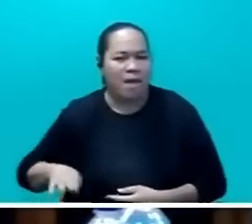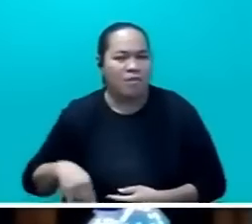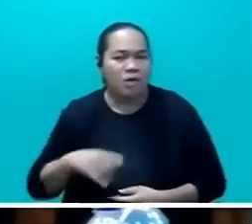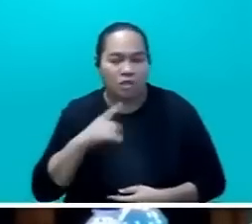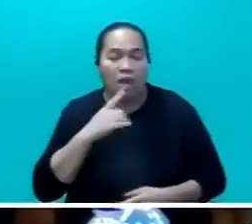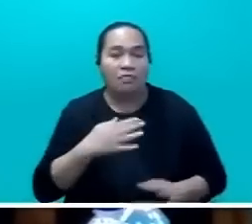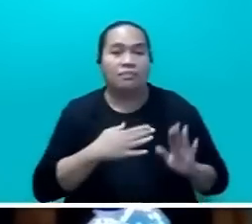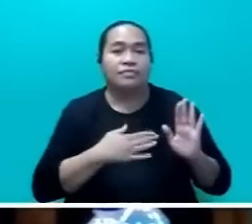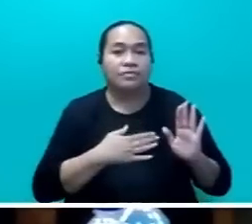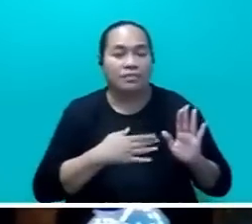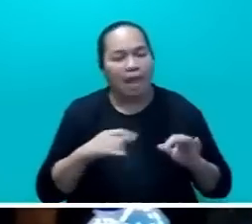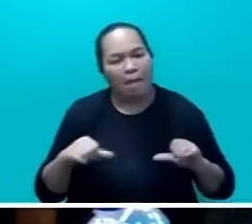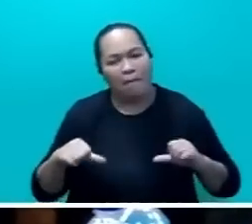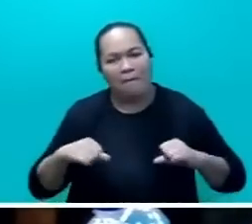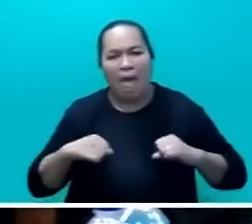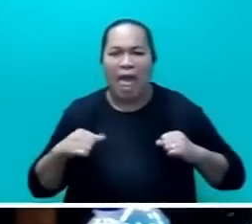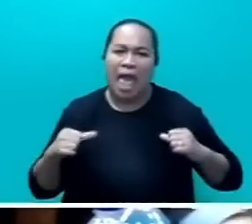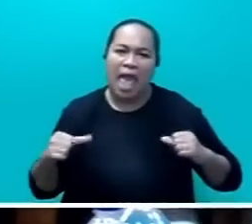today is still bragging about,